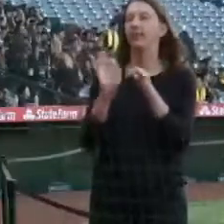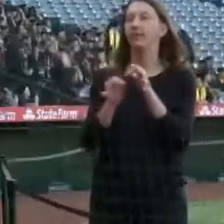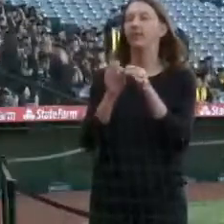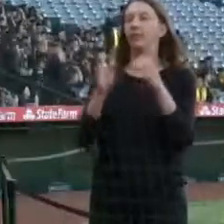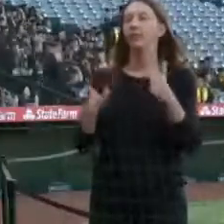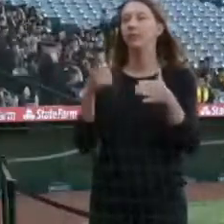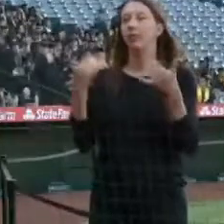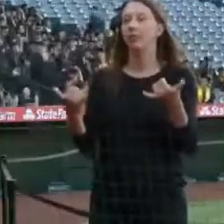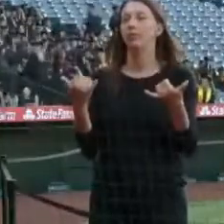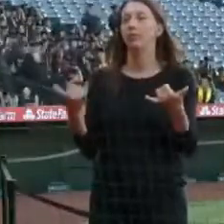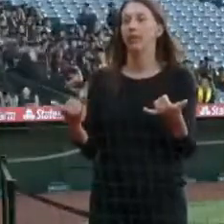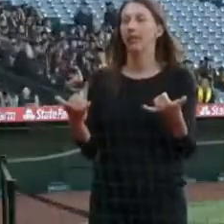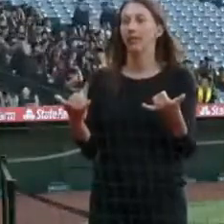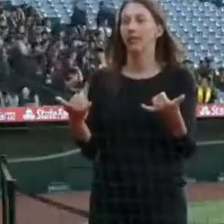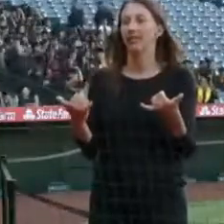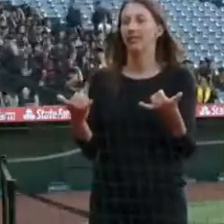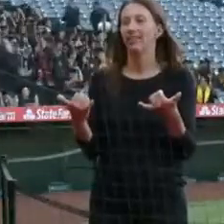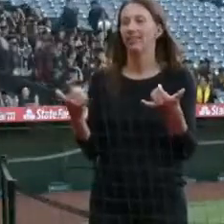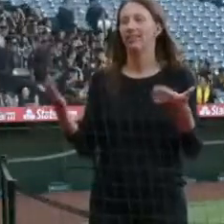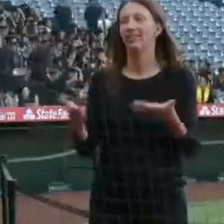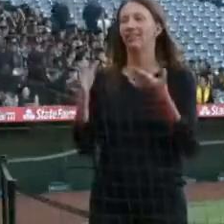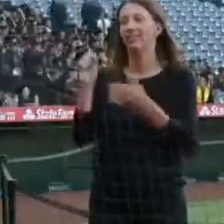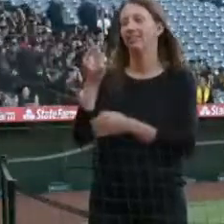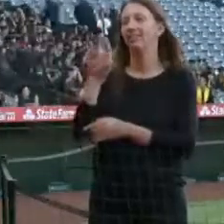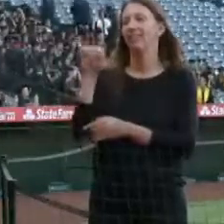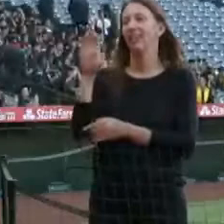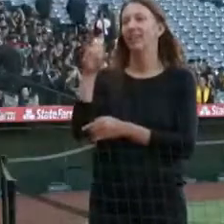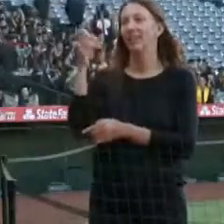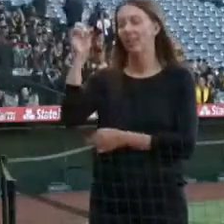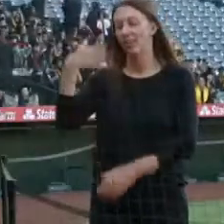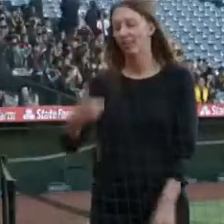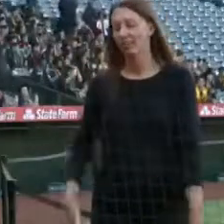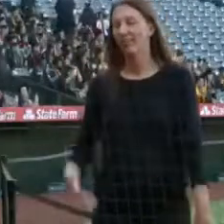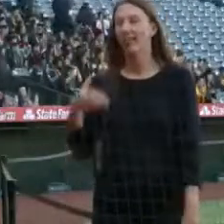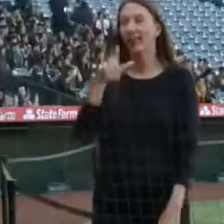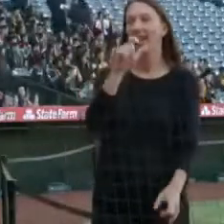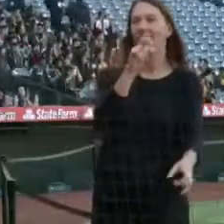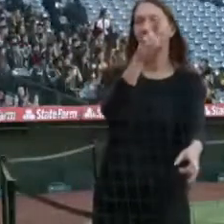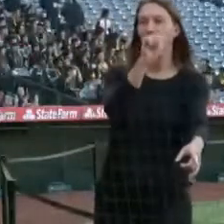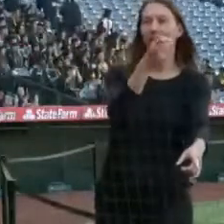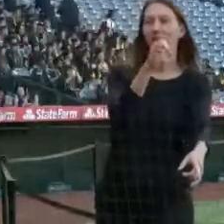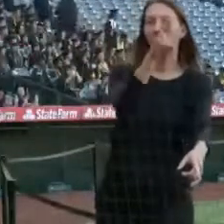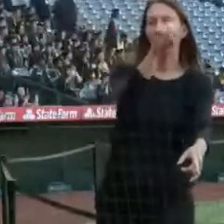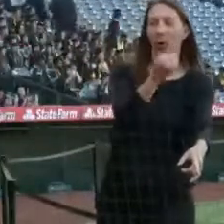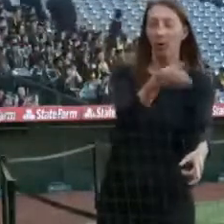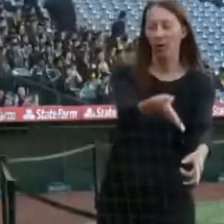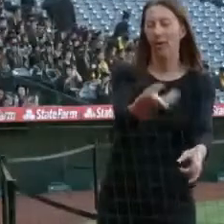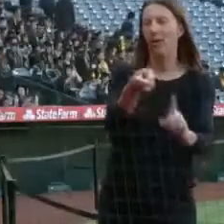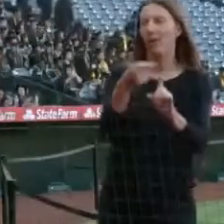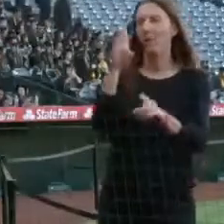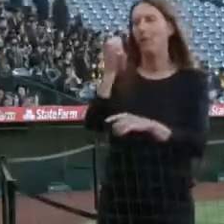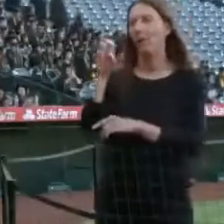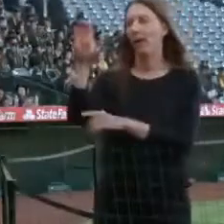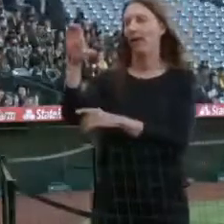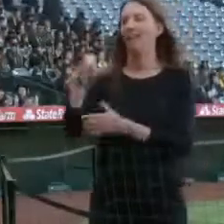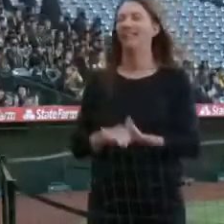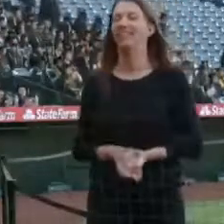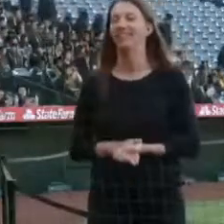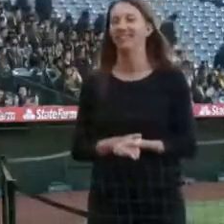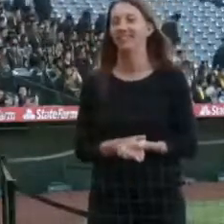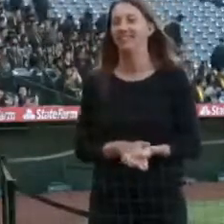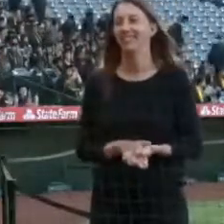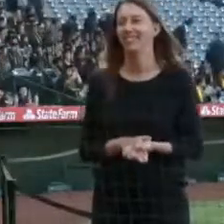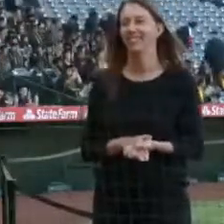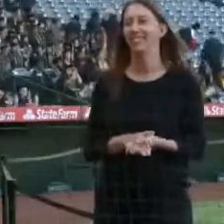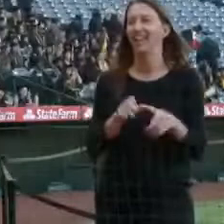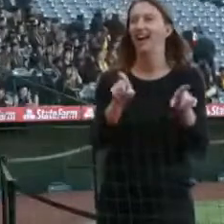today's ceremony were provided by Siri Connor and Lena Serrano of the Bob Murphy Access Center. I would